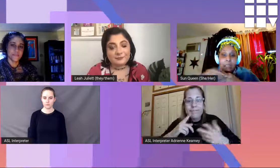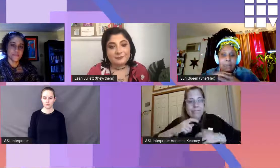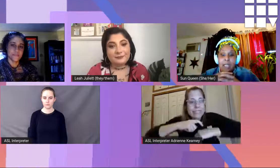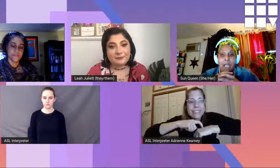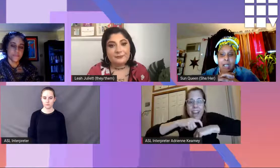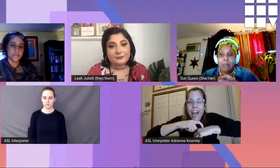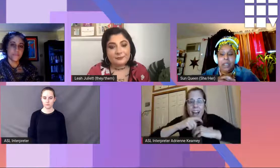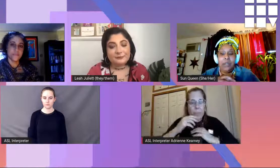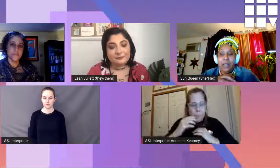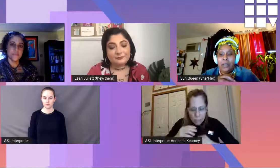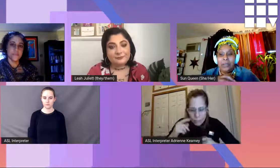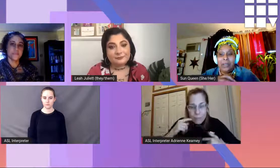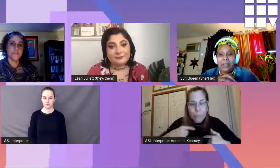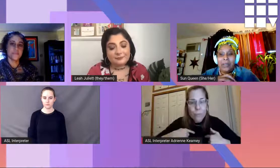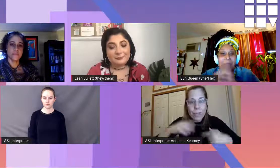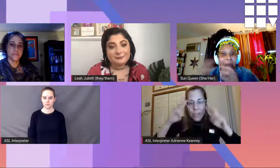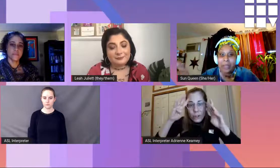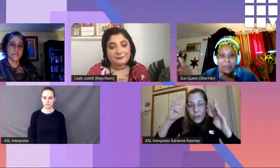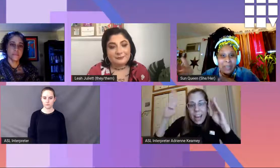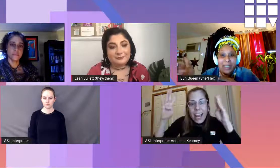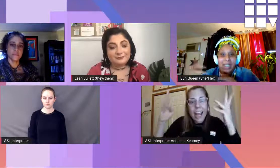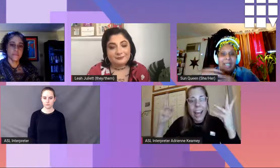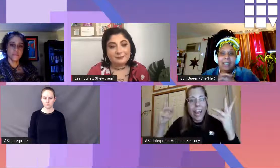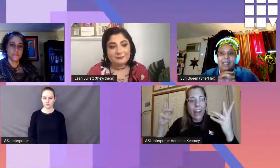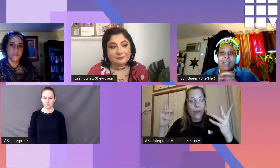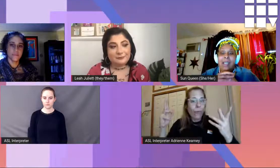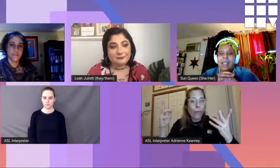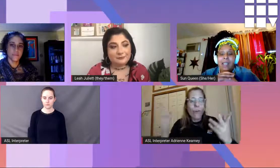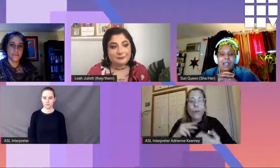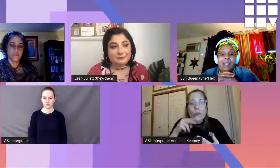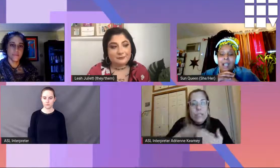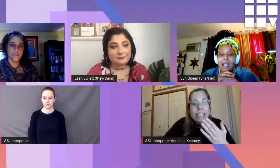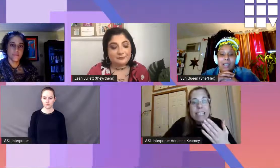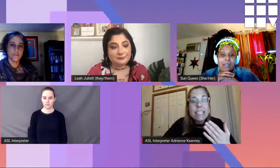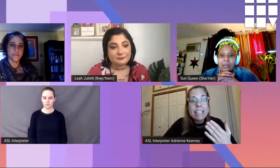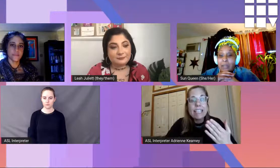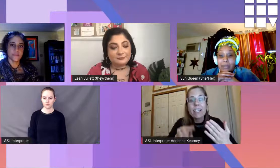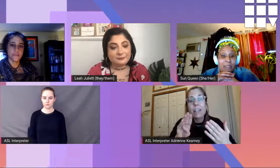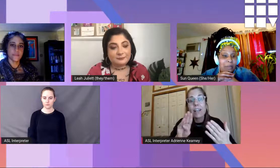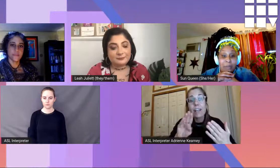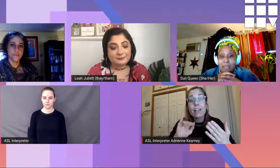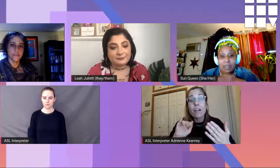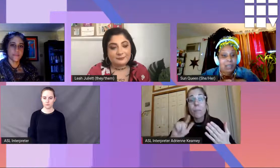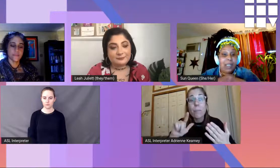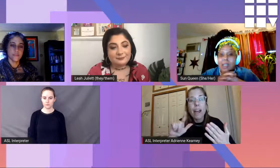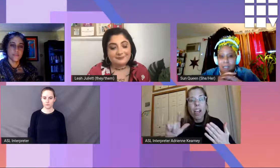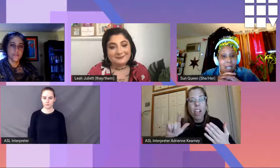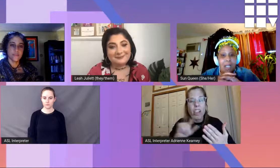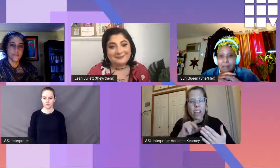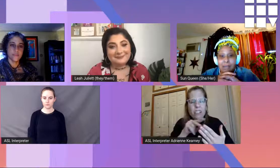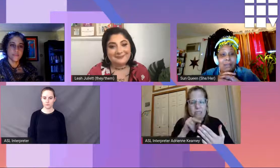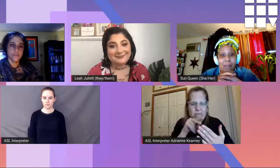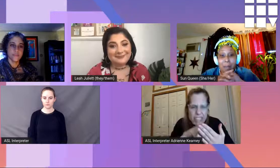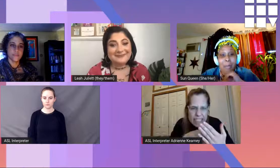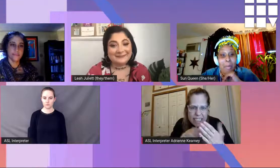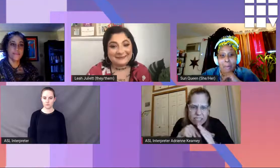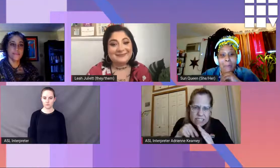thoroughly sometimes, some of the bills and things. Like, I just don't even know, because it's a